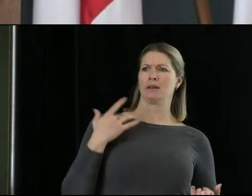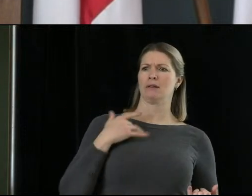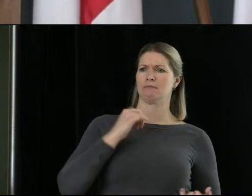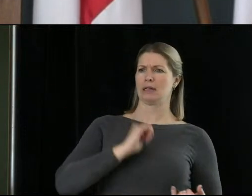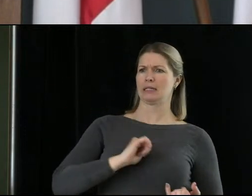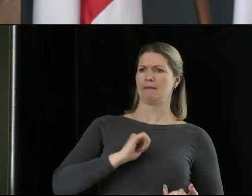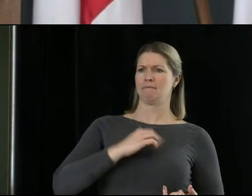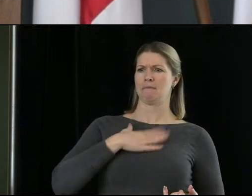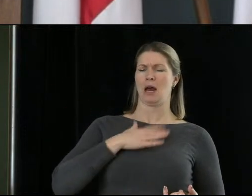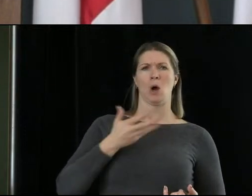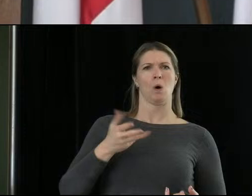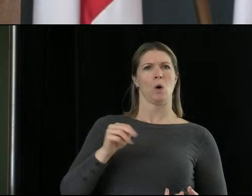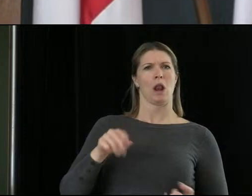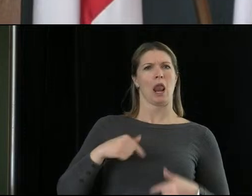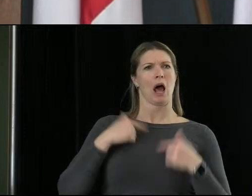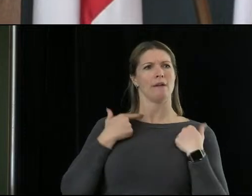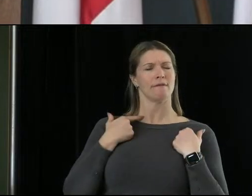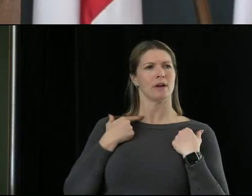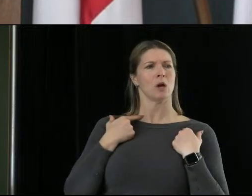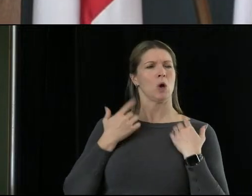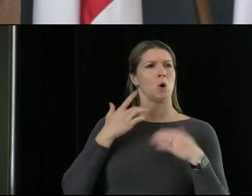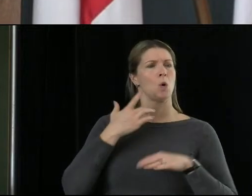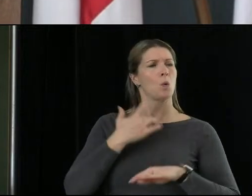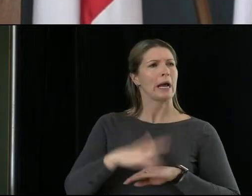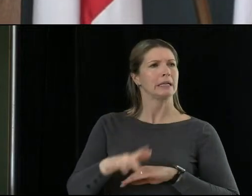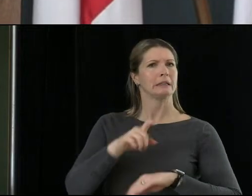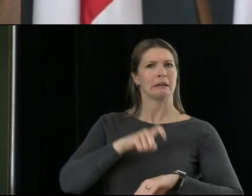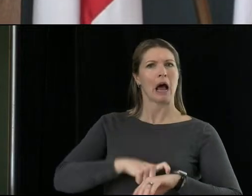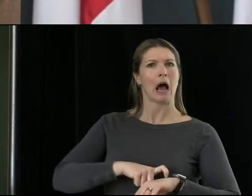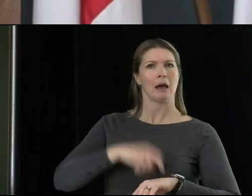life. Has it been in vain?